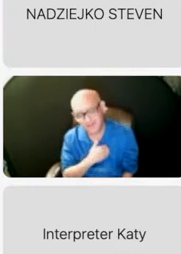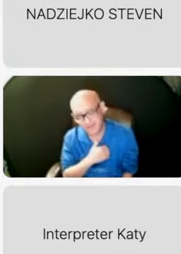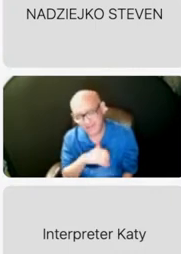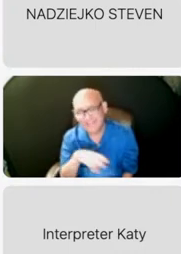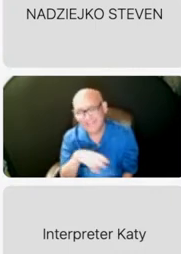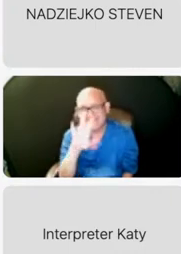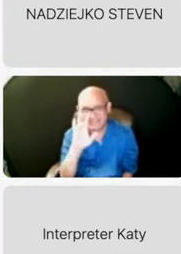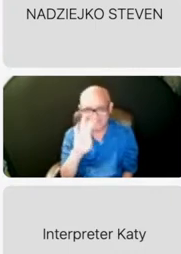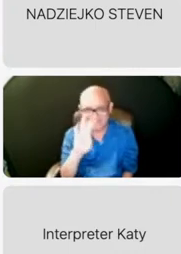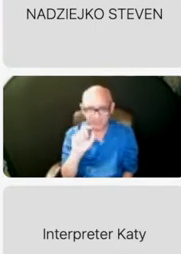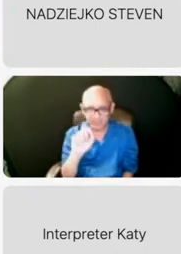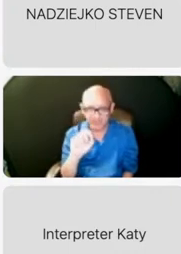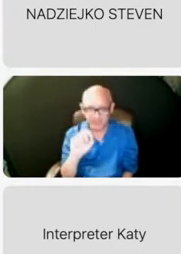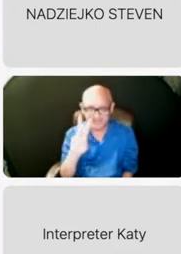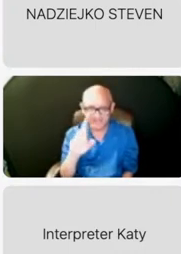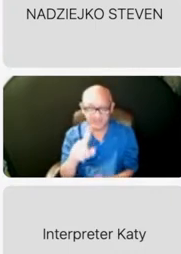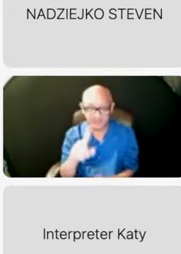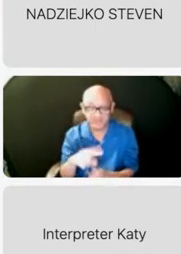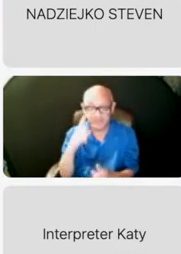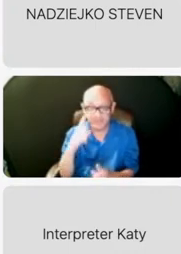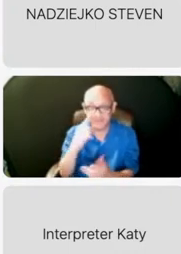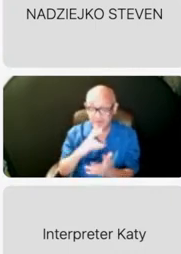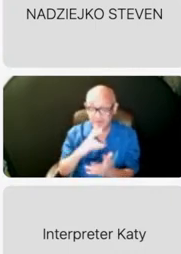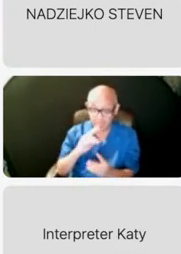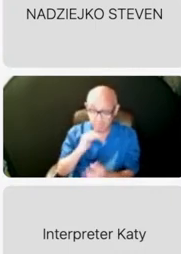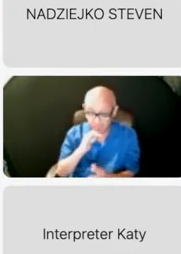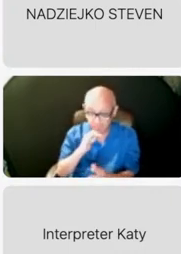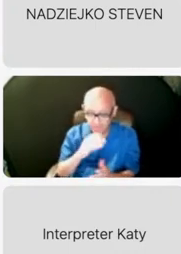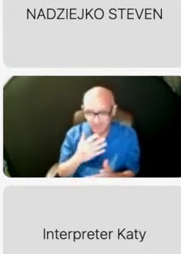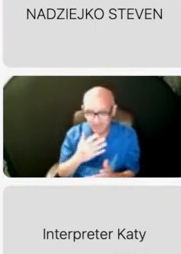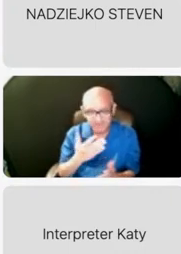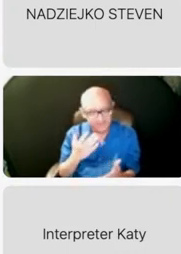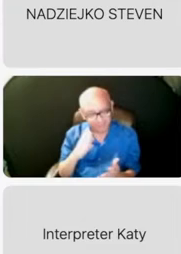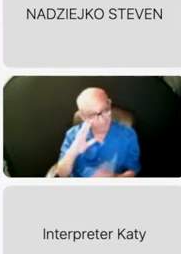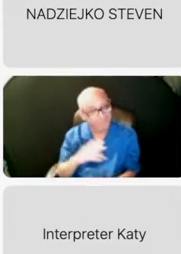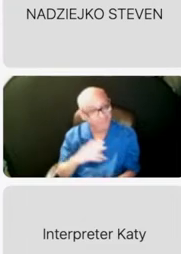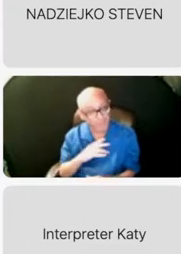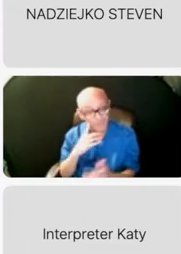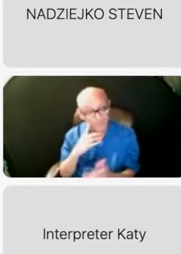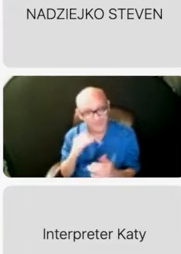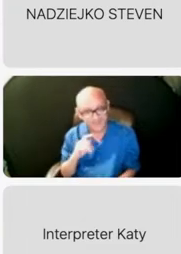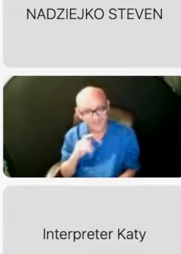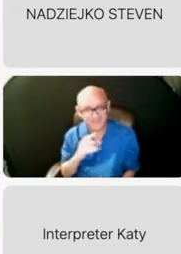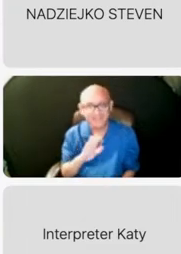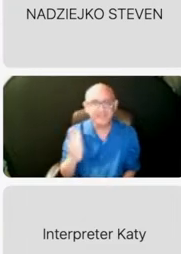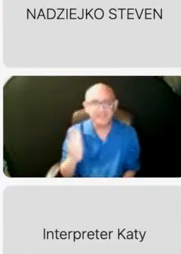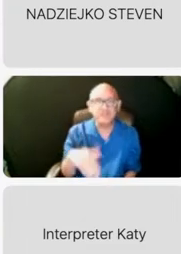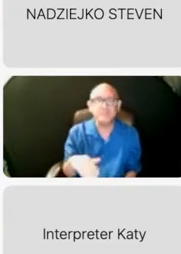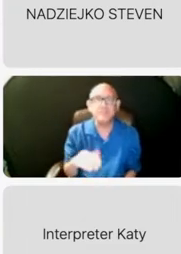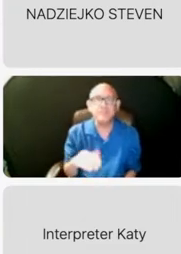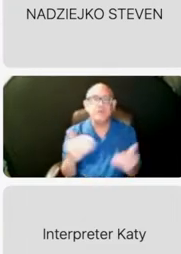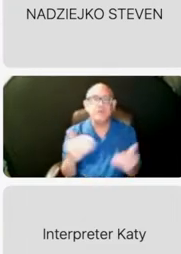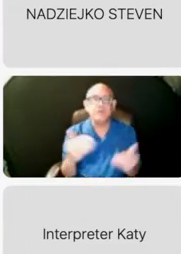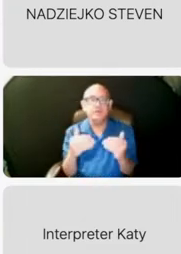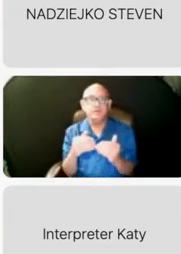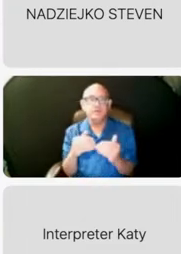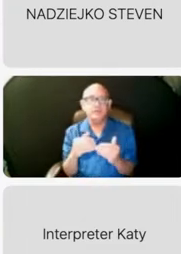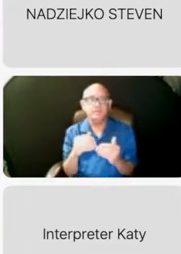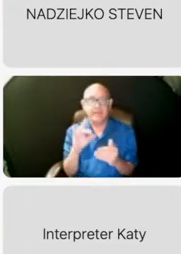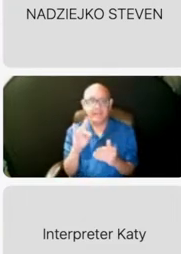i got this i'll get this okay uh administrative reports 8.0 i um